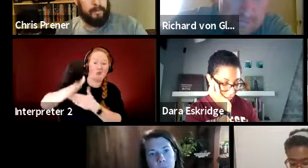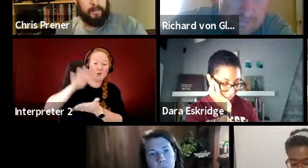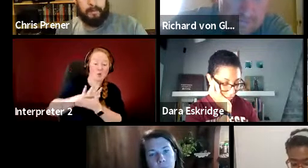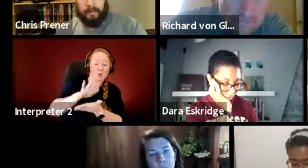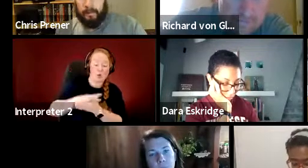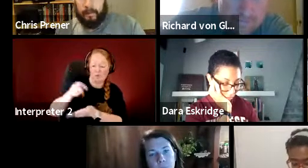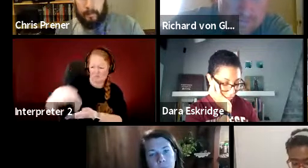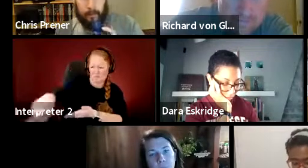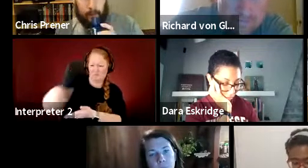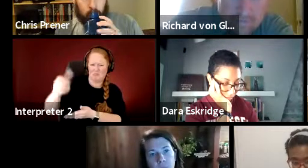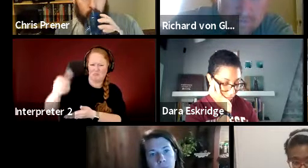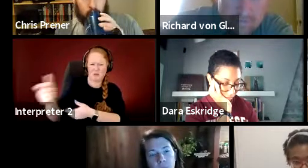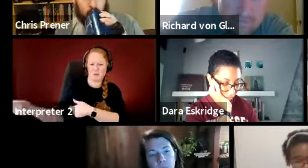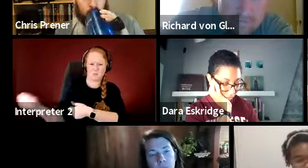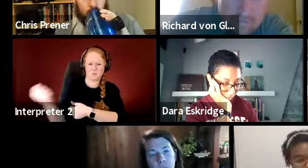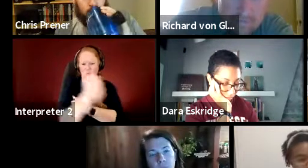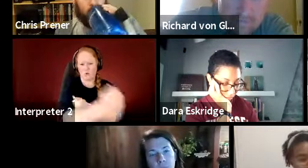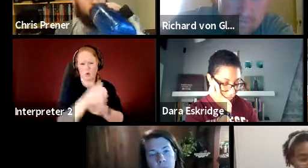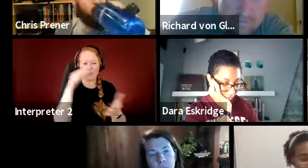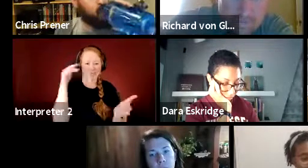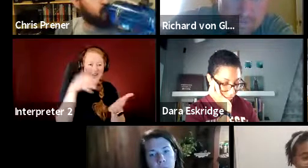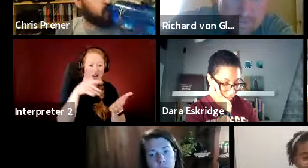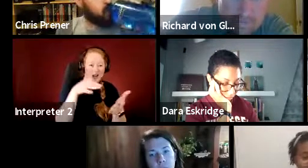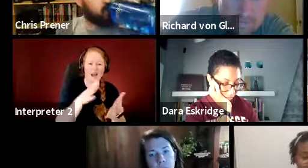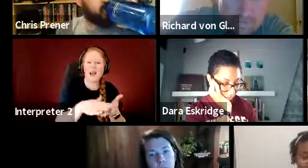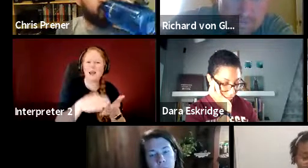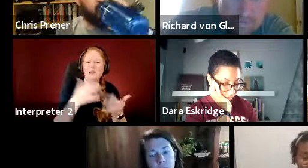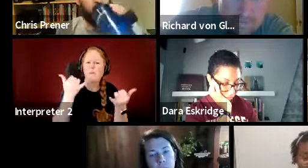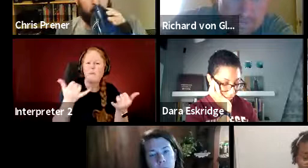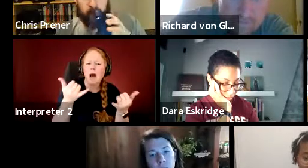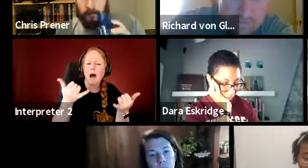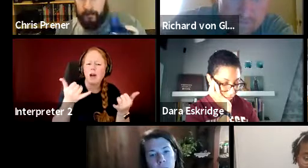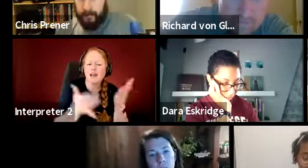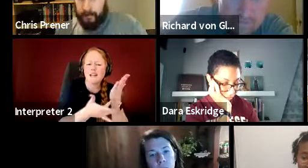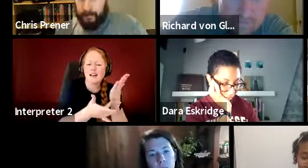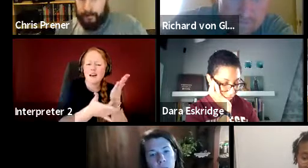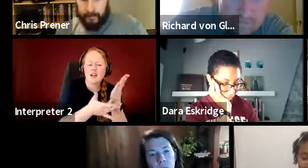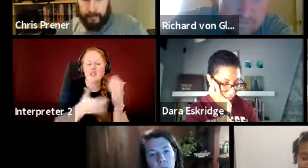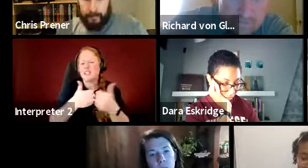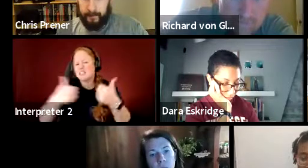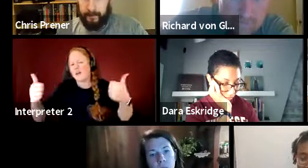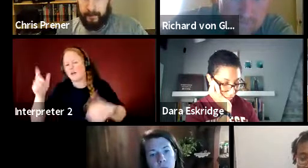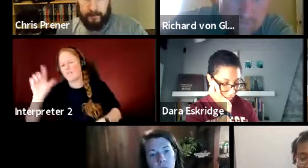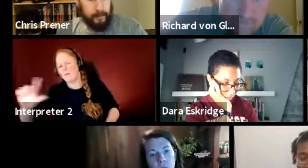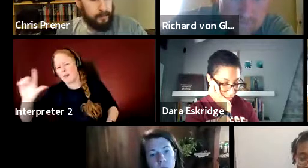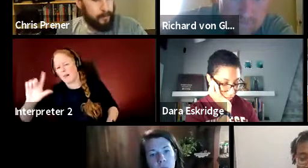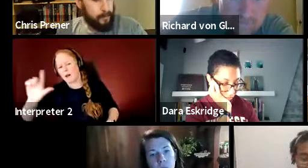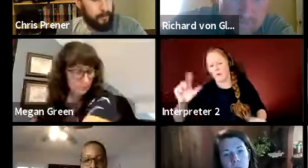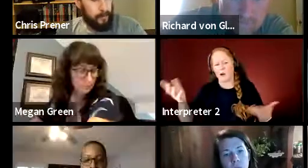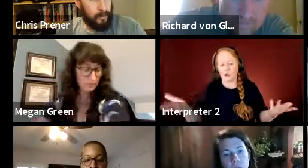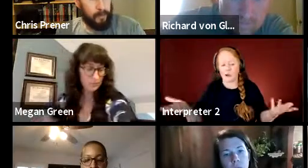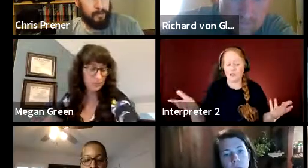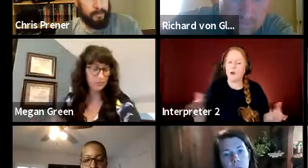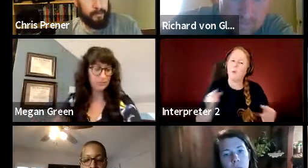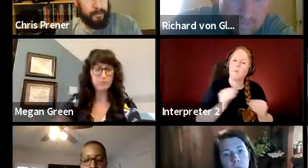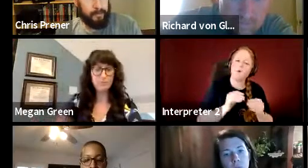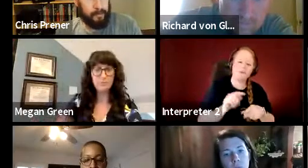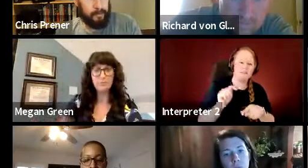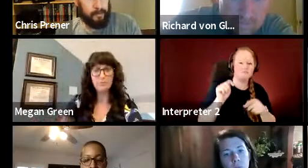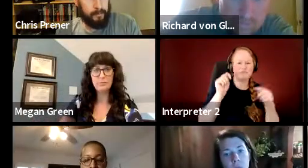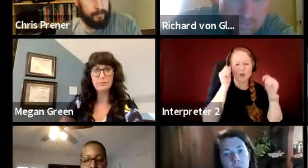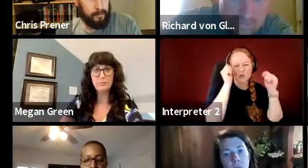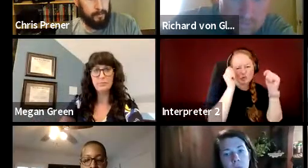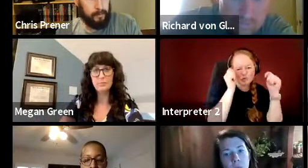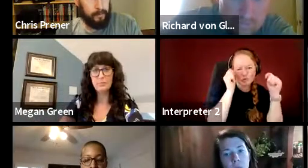study and also have modern technology separate from a library. Something that will be more of a tutorial center.